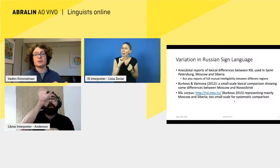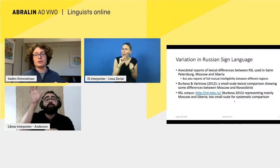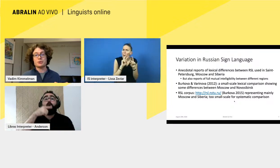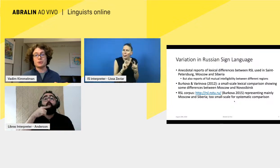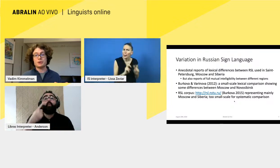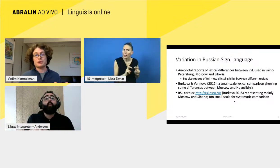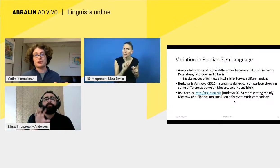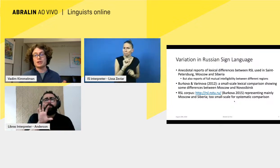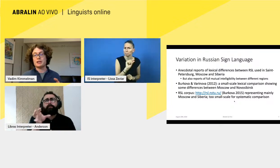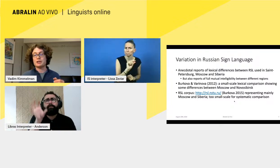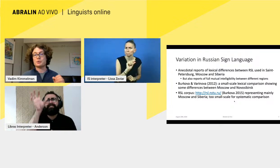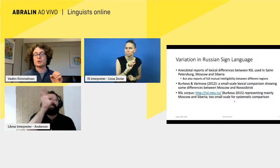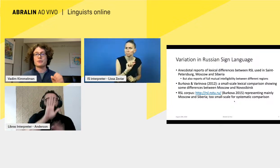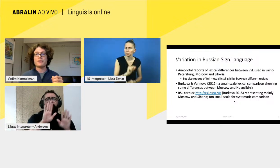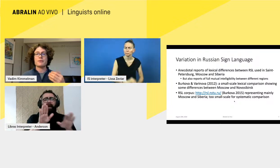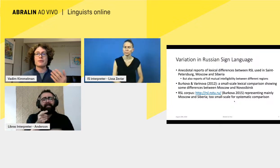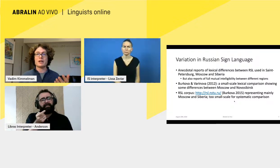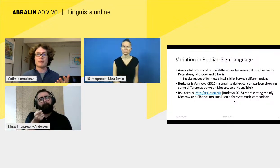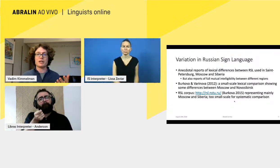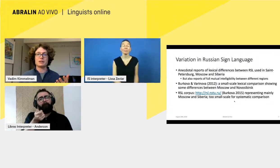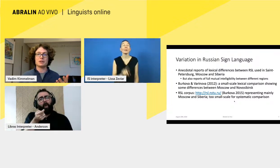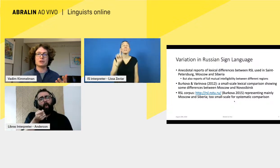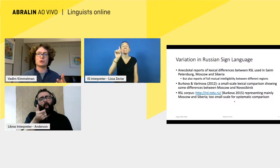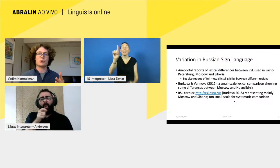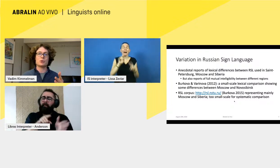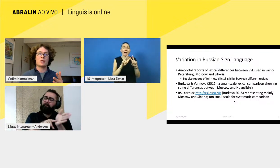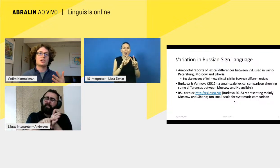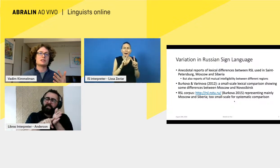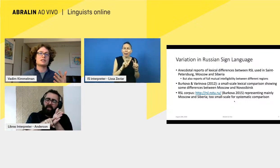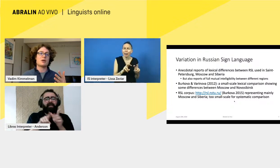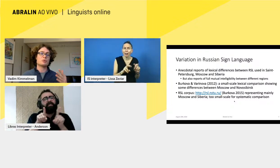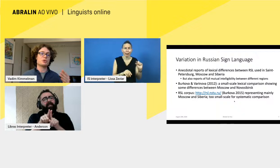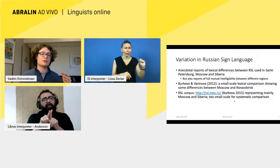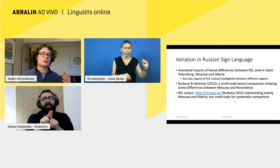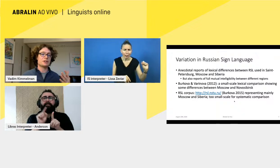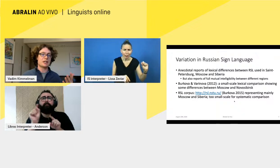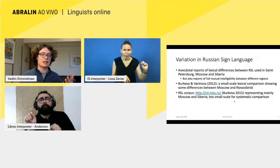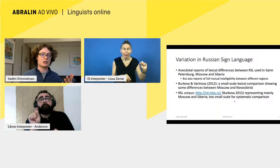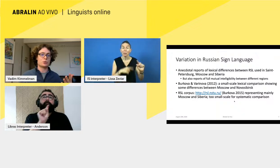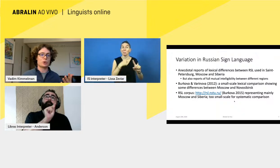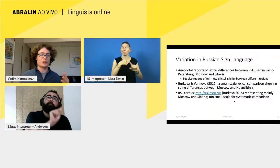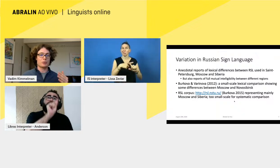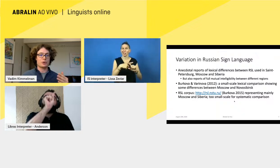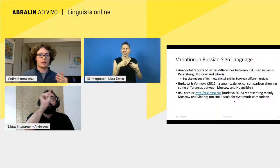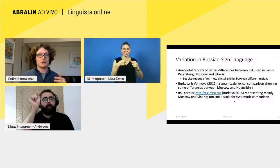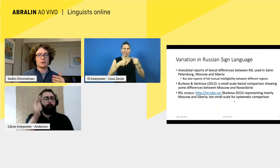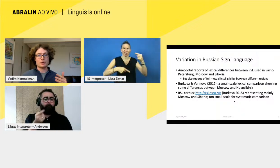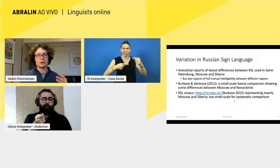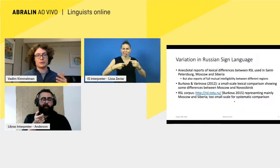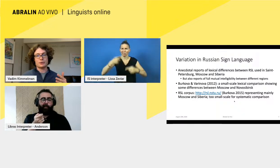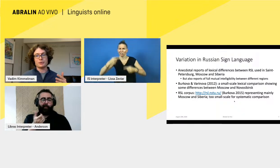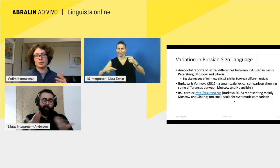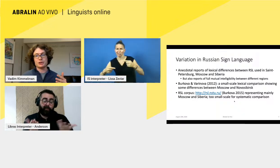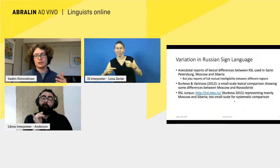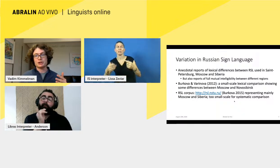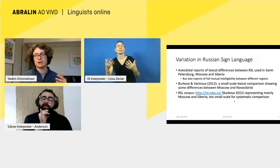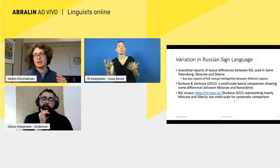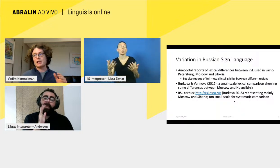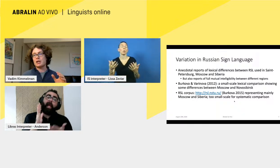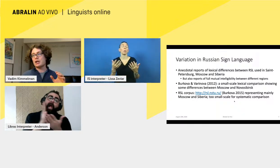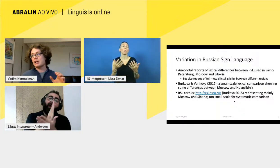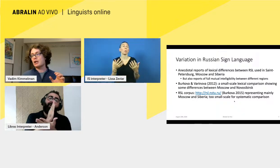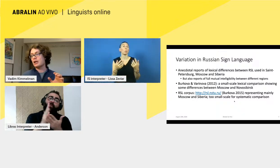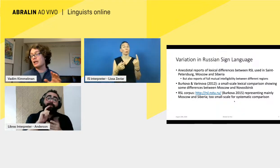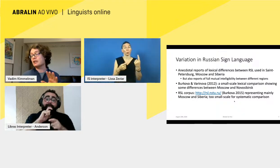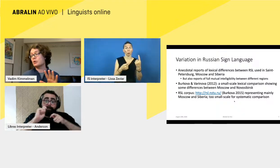very little research and it was very fragmented. So some specific signs were compared across different